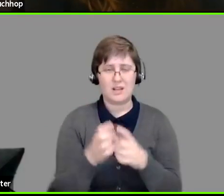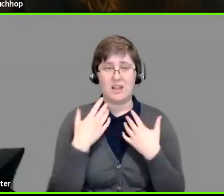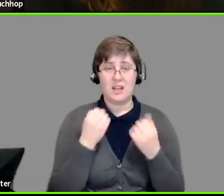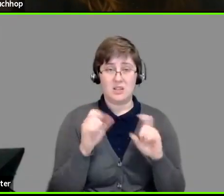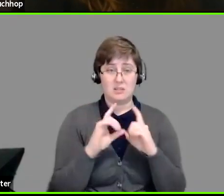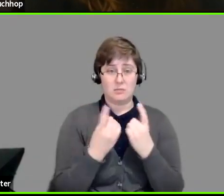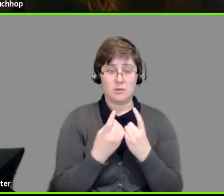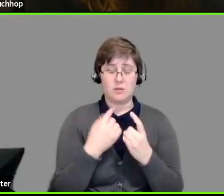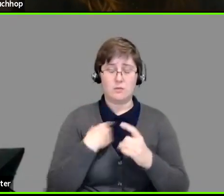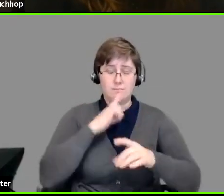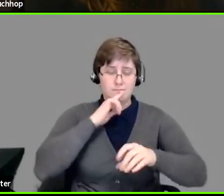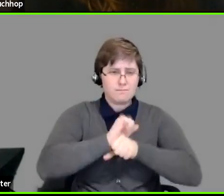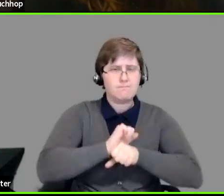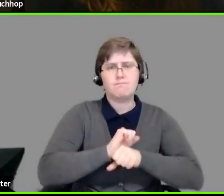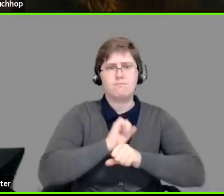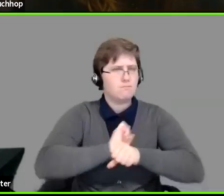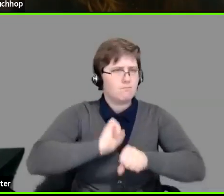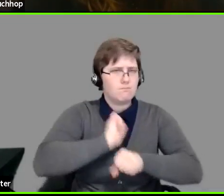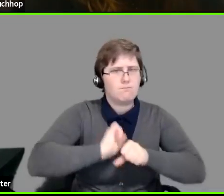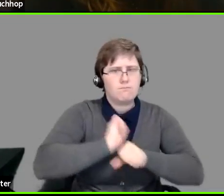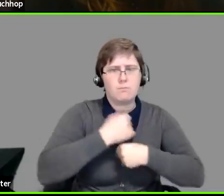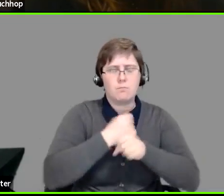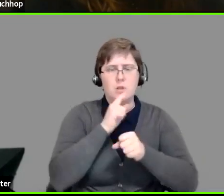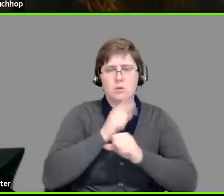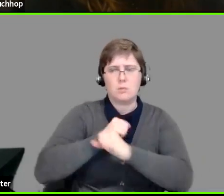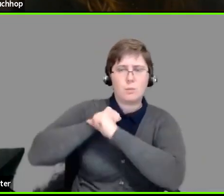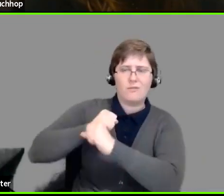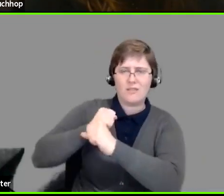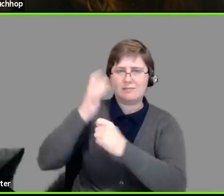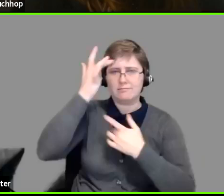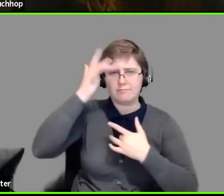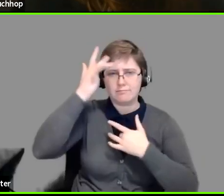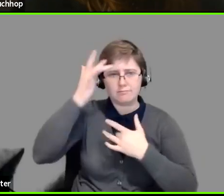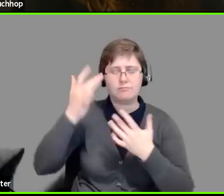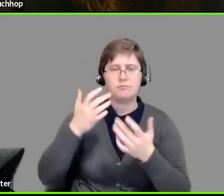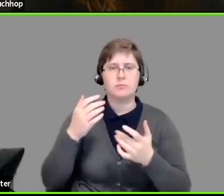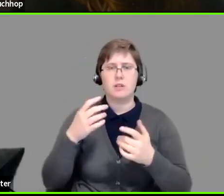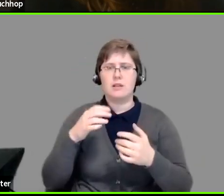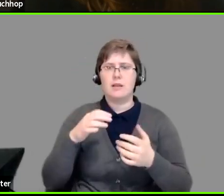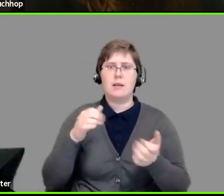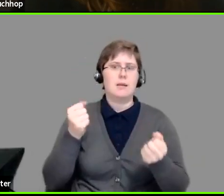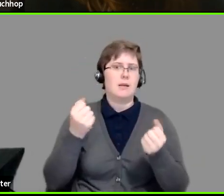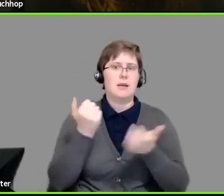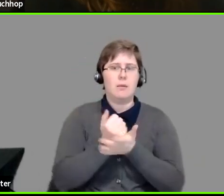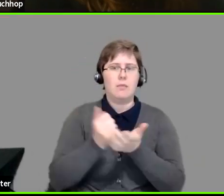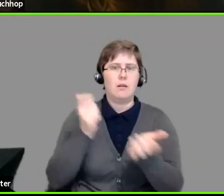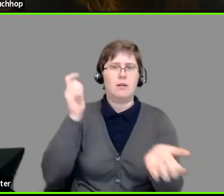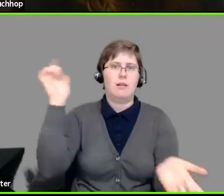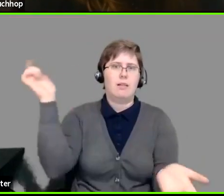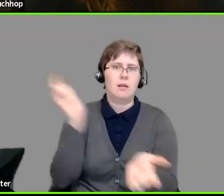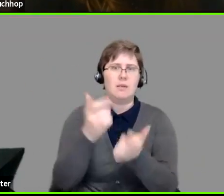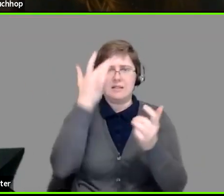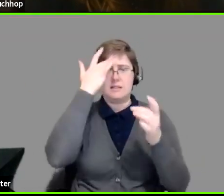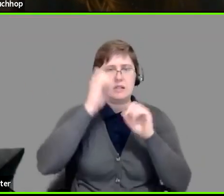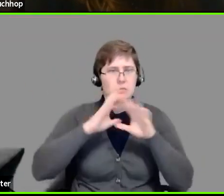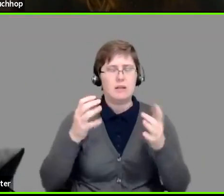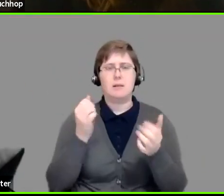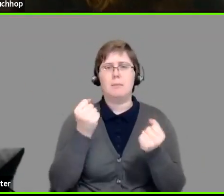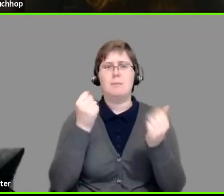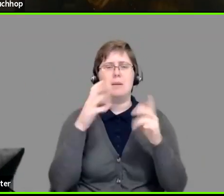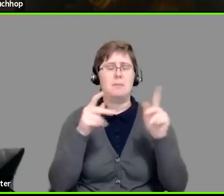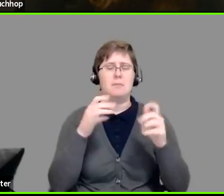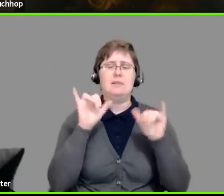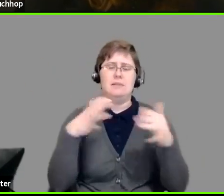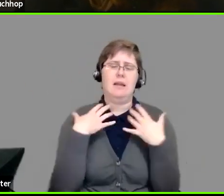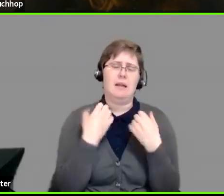is dedicated to making sure that we prevent disease in the community, that we're keeping as many people as healthy as possible in these